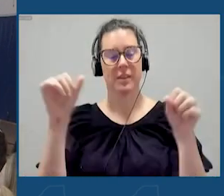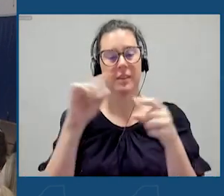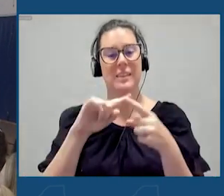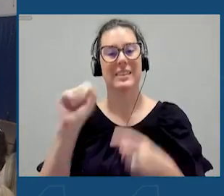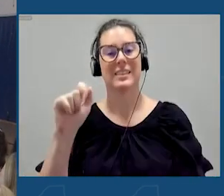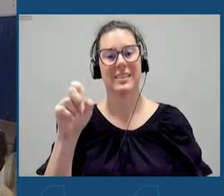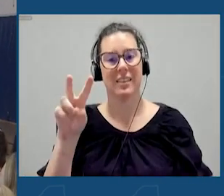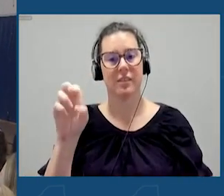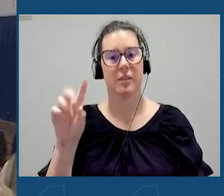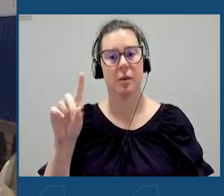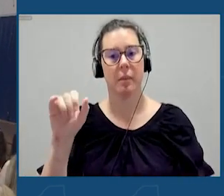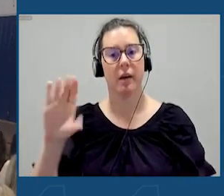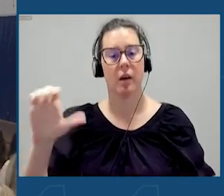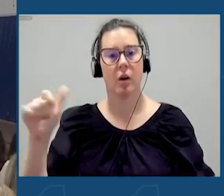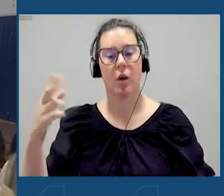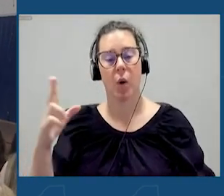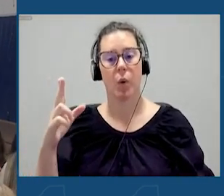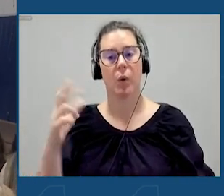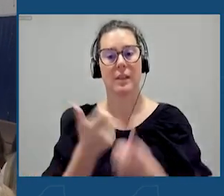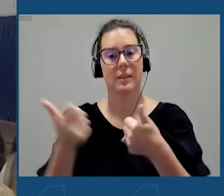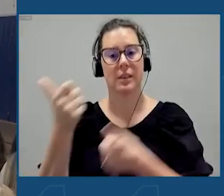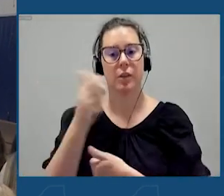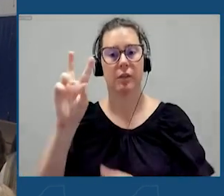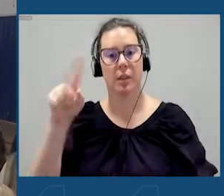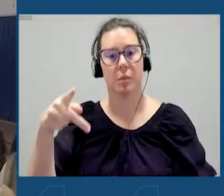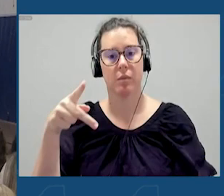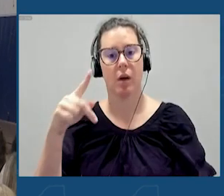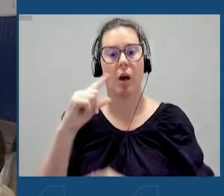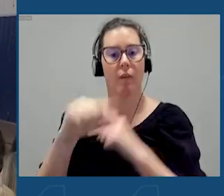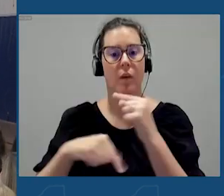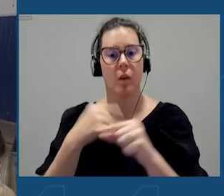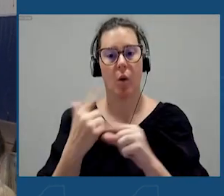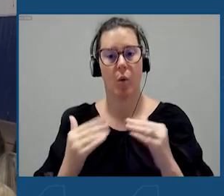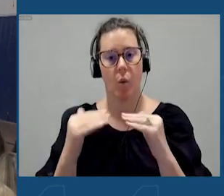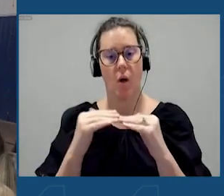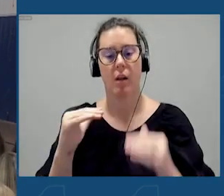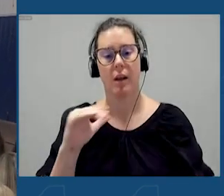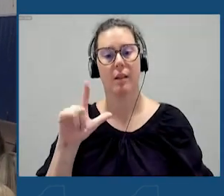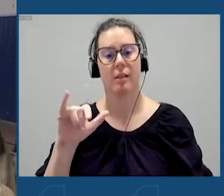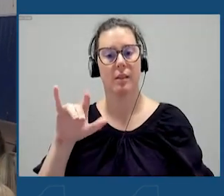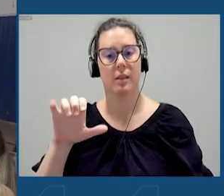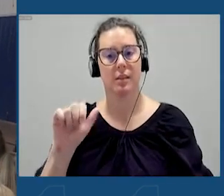Senior Vice President of Global Quality, Wolfspeed, Lisa Fritz.